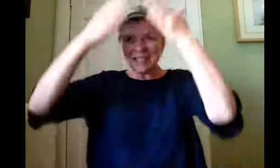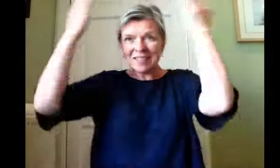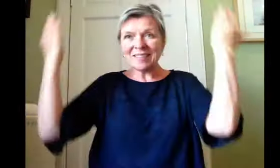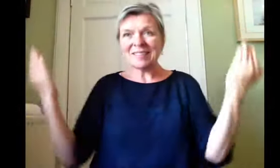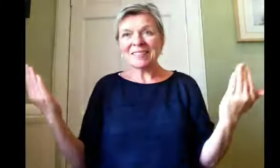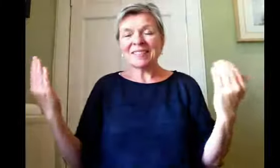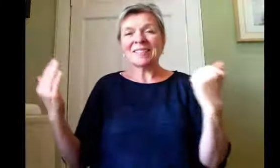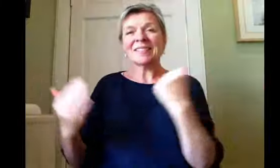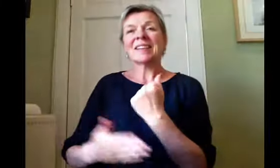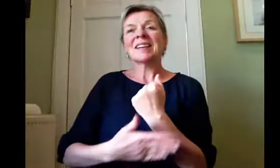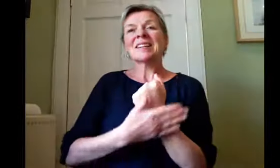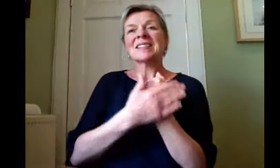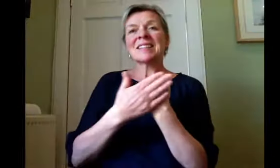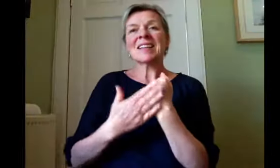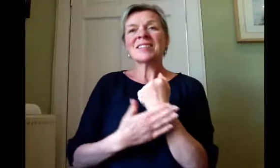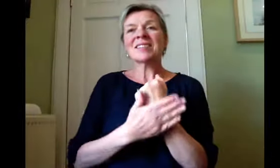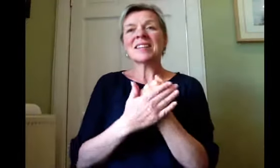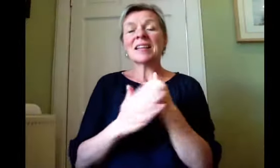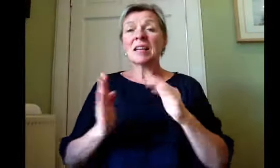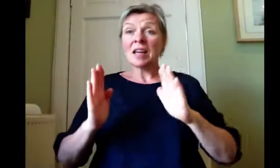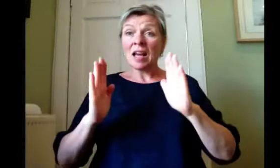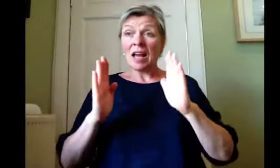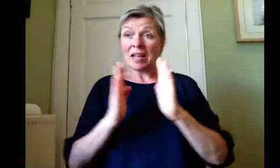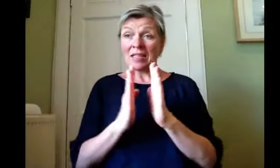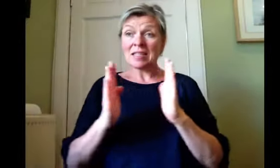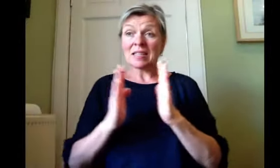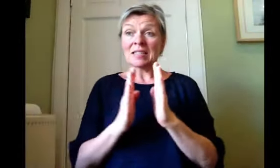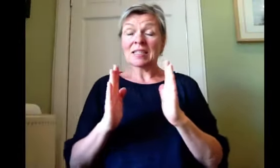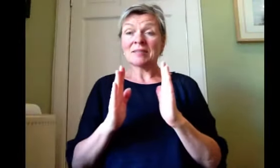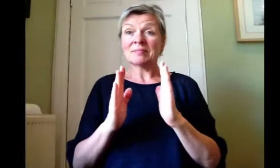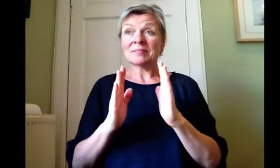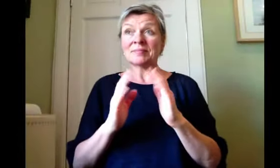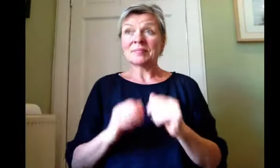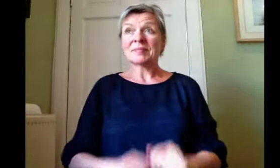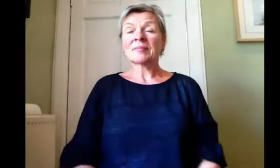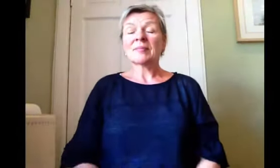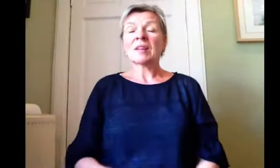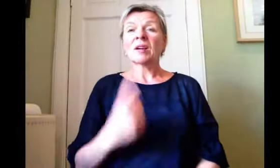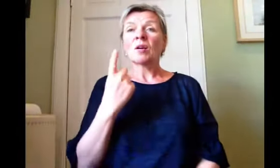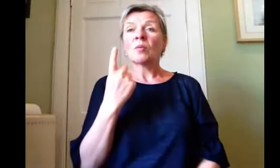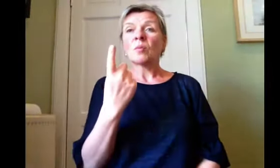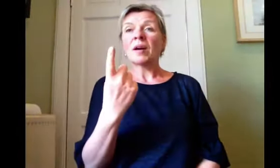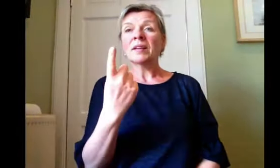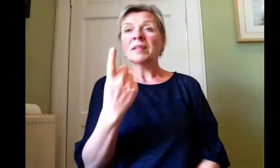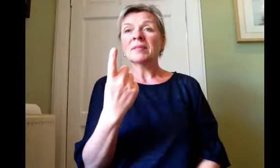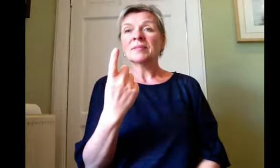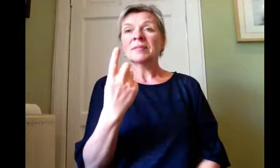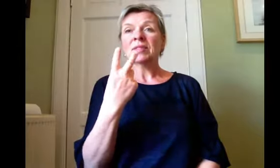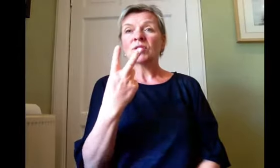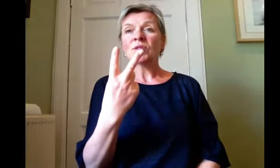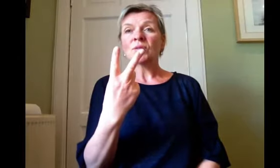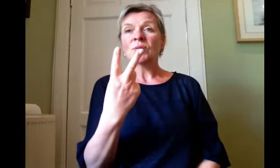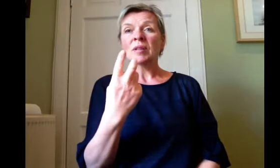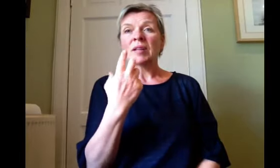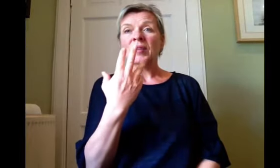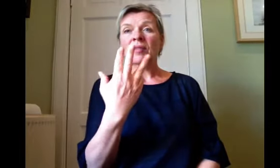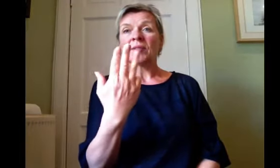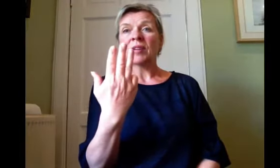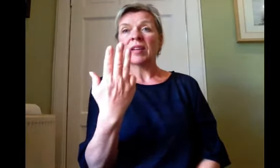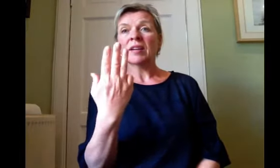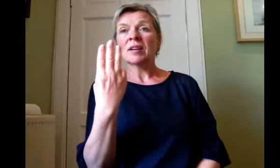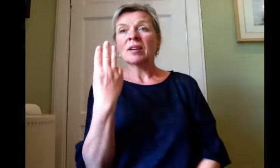Friday, Saturday and Sunday. One, two,